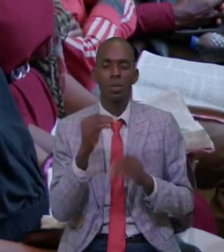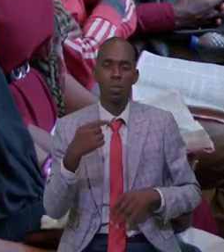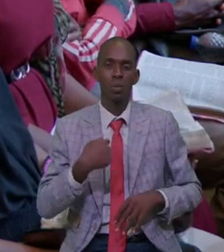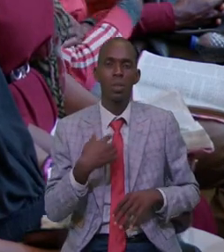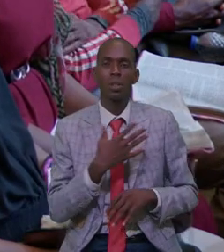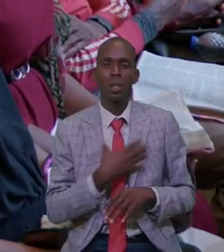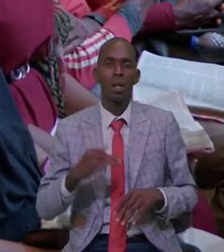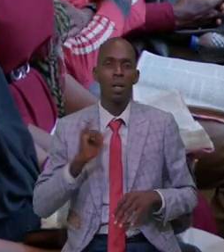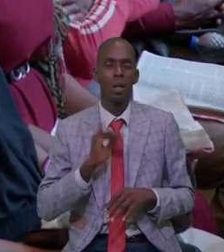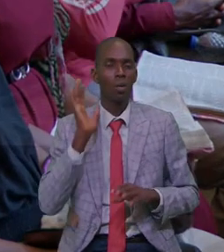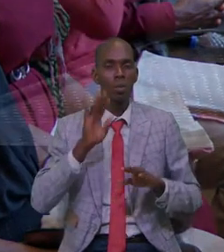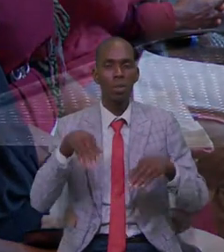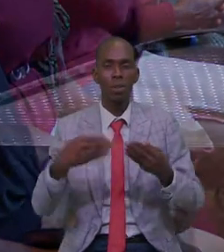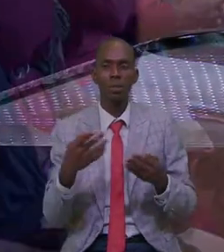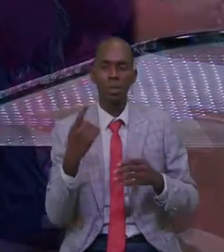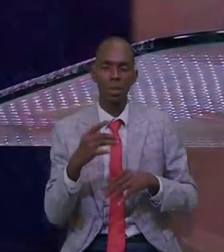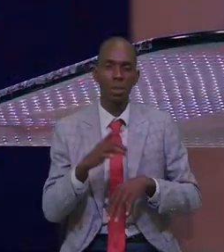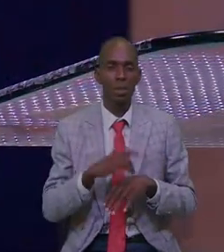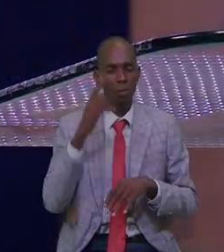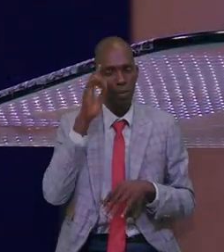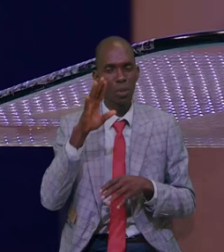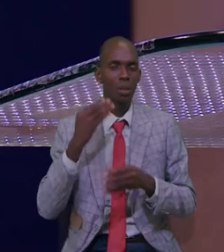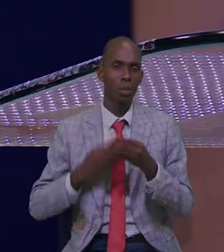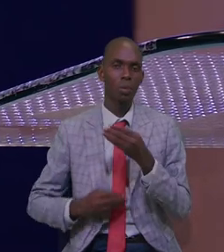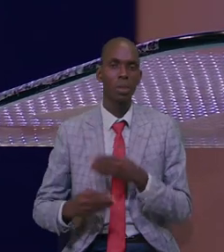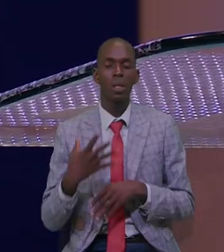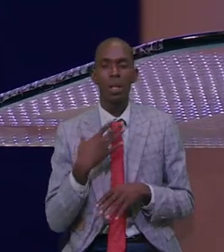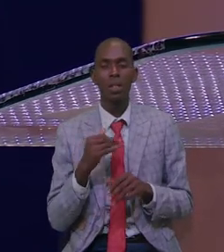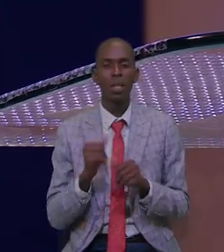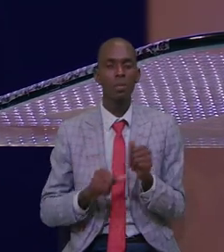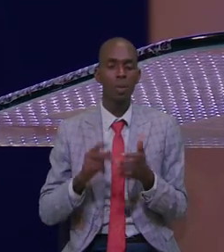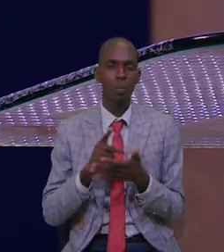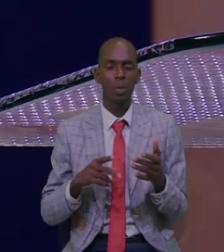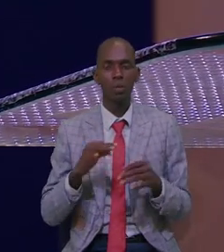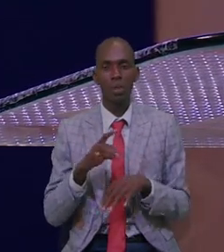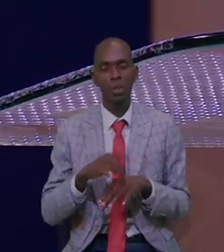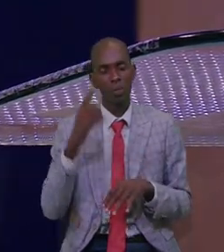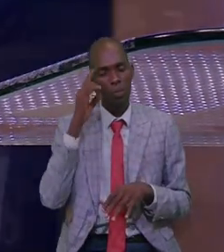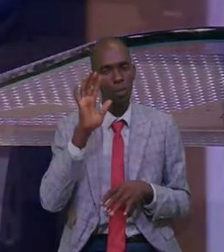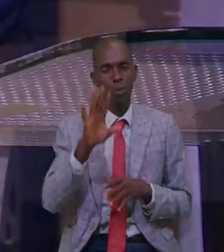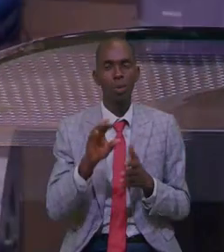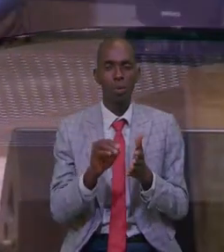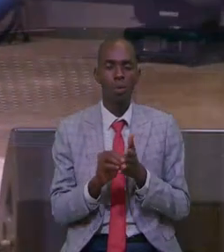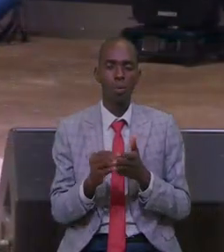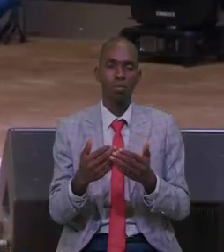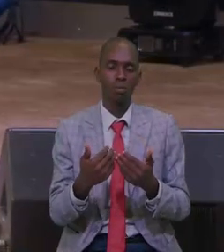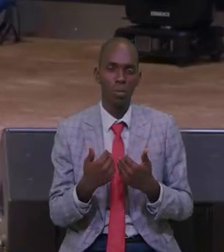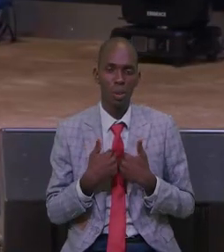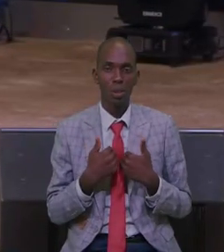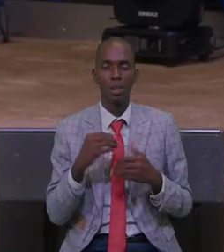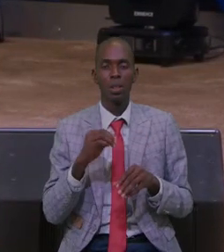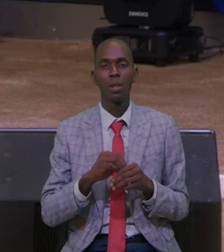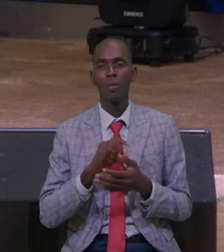thine inheritance, and the uttermost parts of the earth for thy possession. In verse 9, it says,